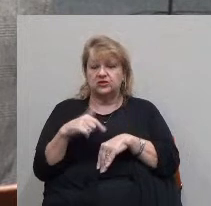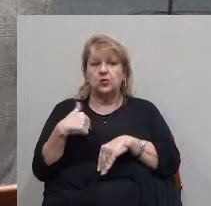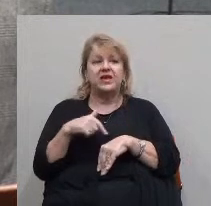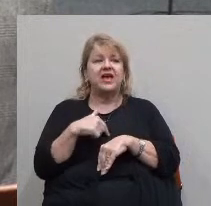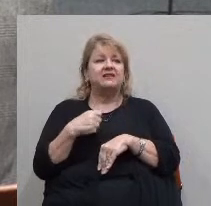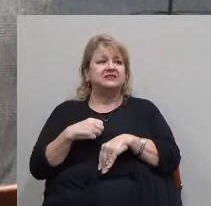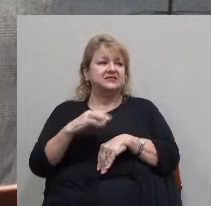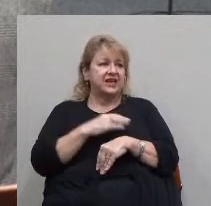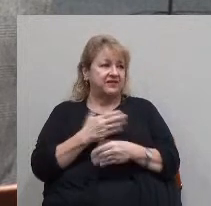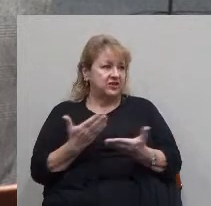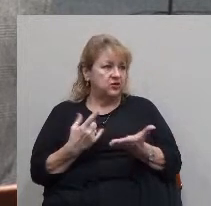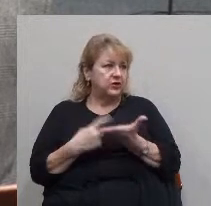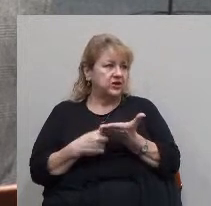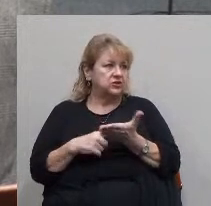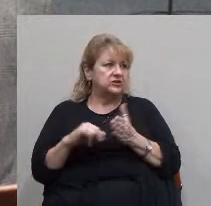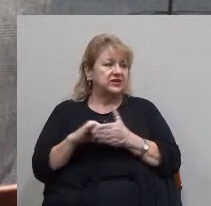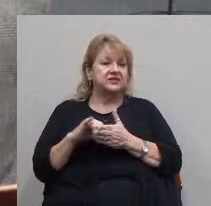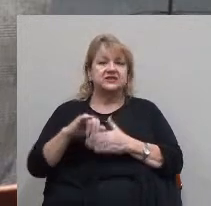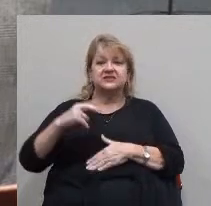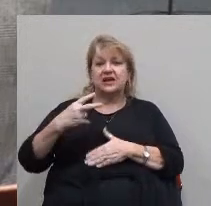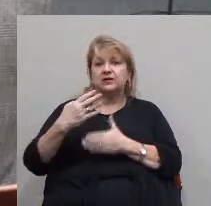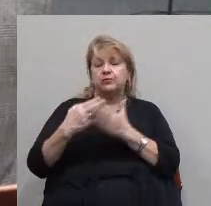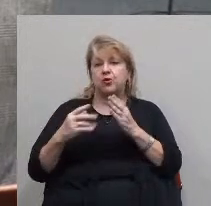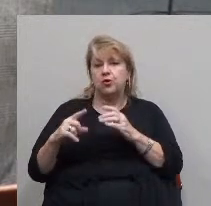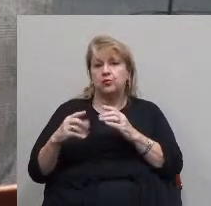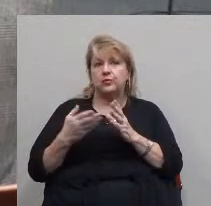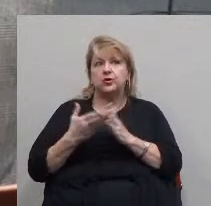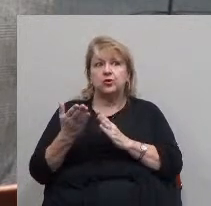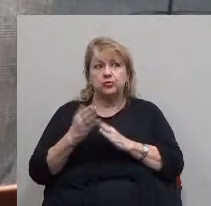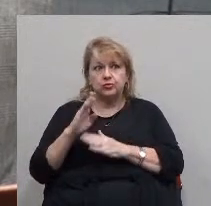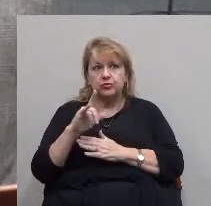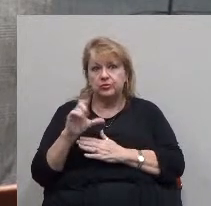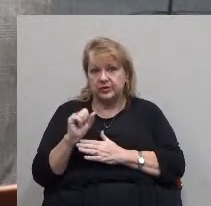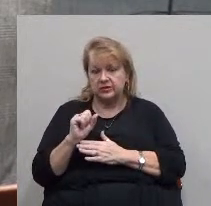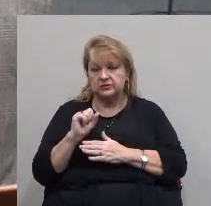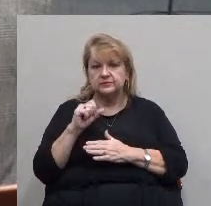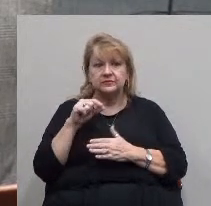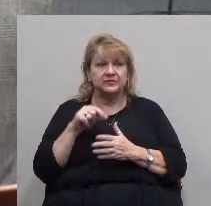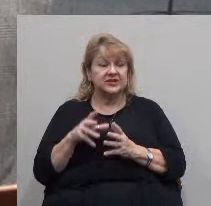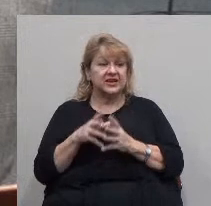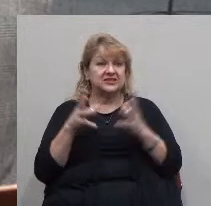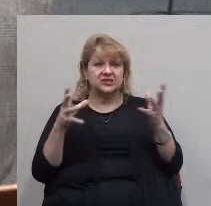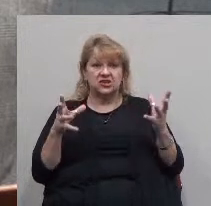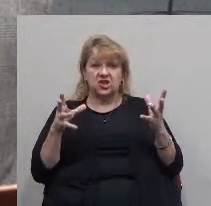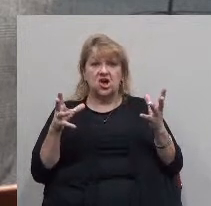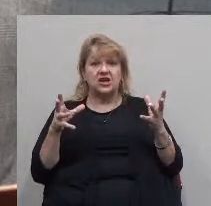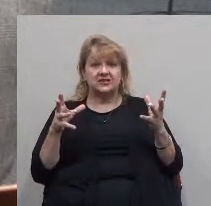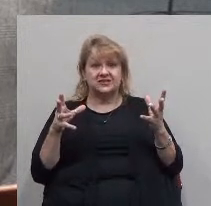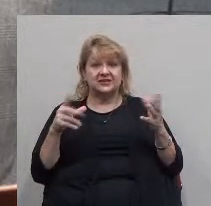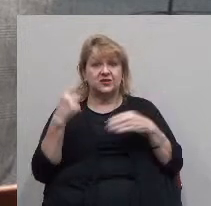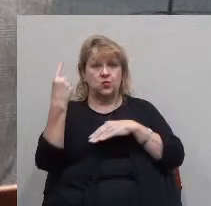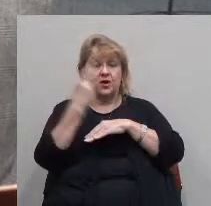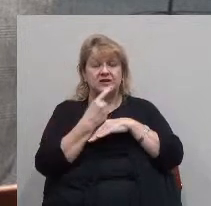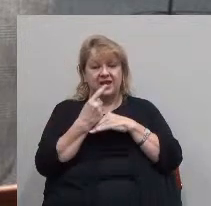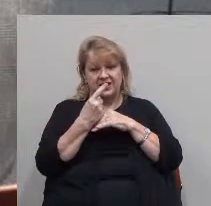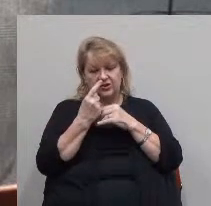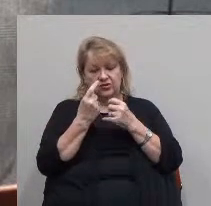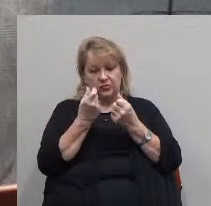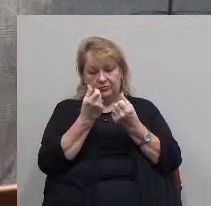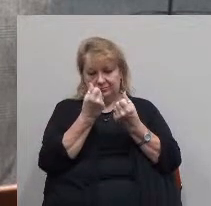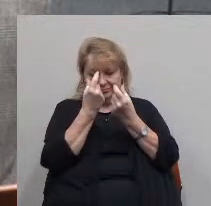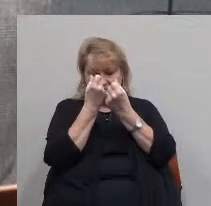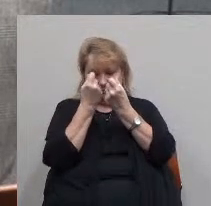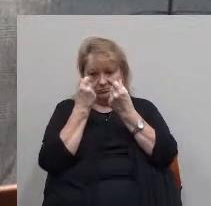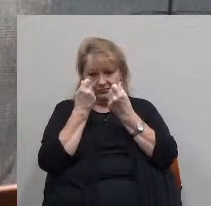have staff here if you want to do it in the second part when we actually go through the bills. This is a lot to unpack in this one. The other